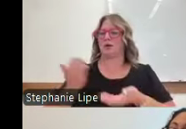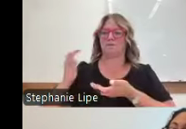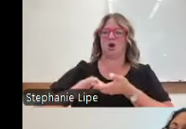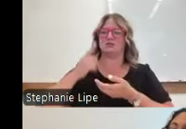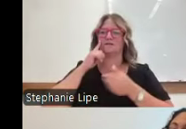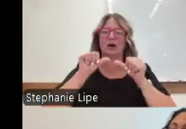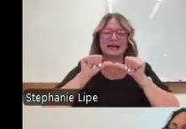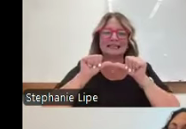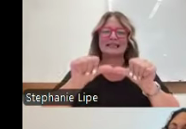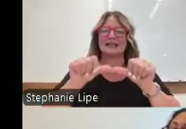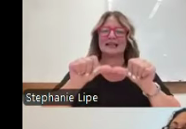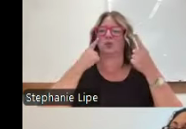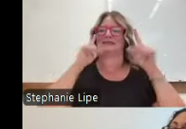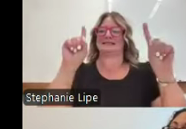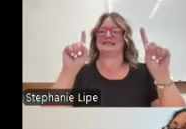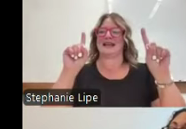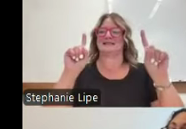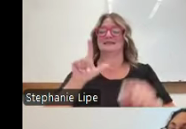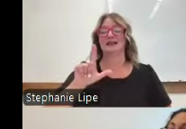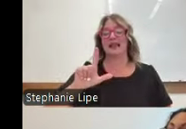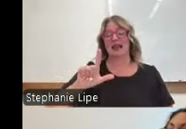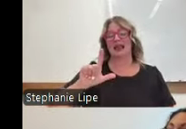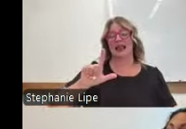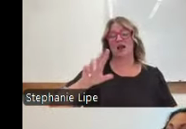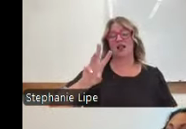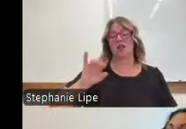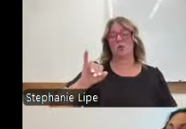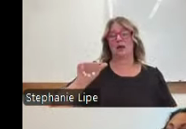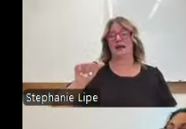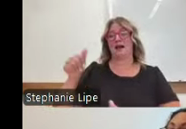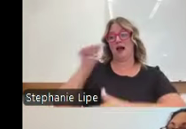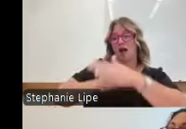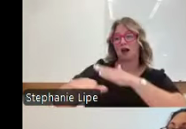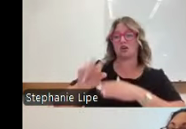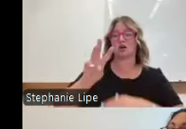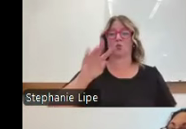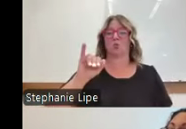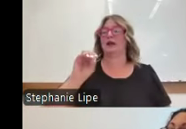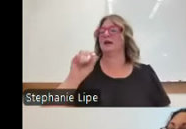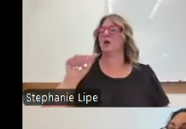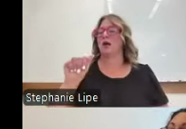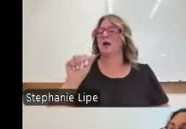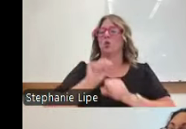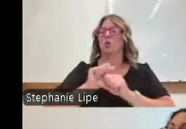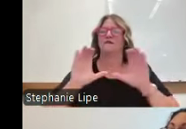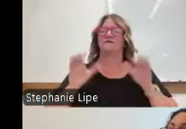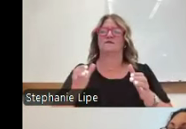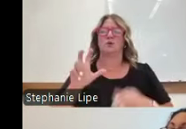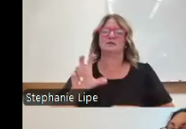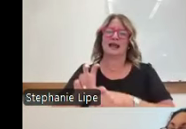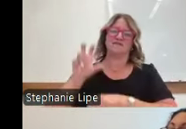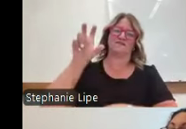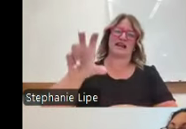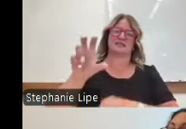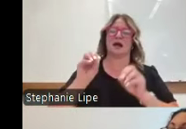And they collaborate with us to then continue to have success. And LOIA is under WIOA,